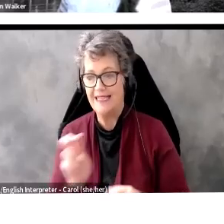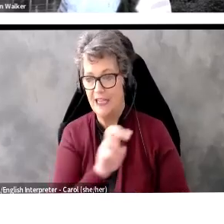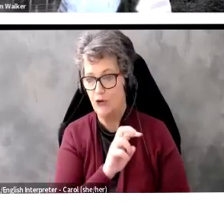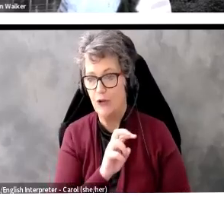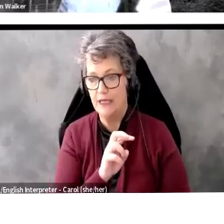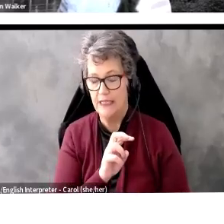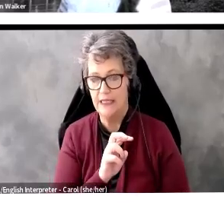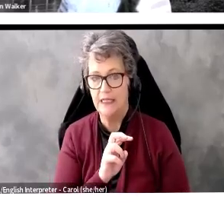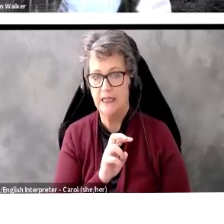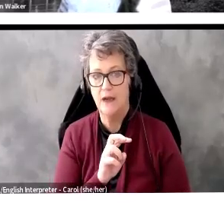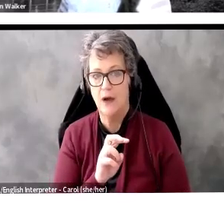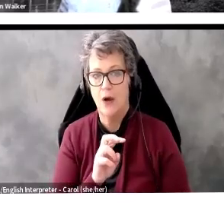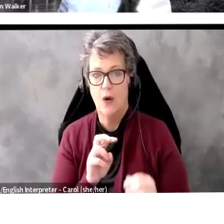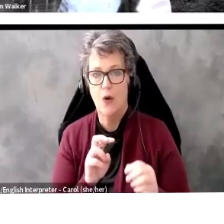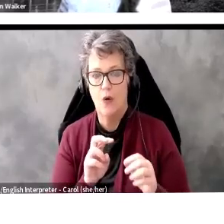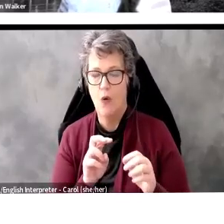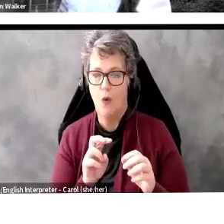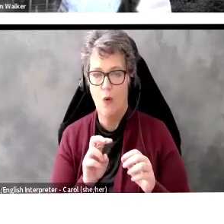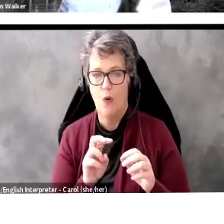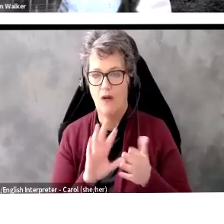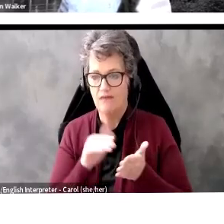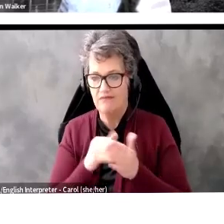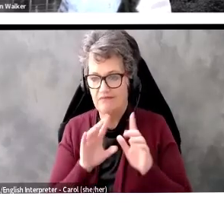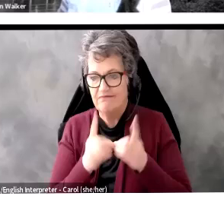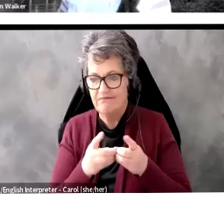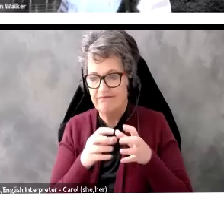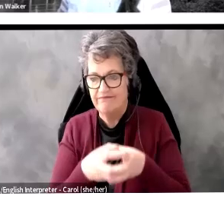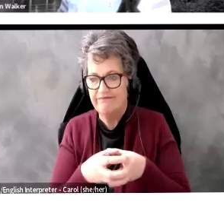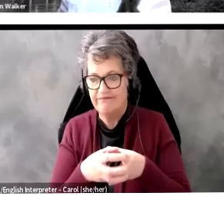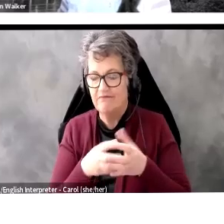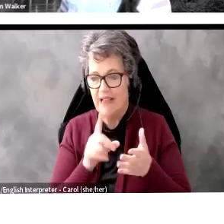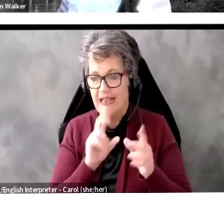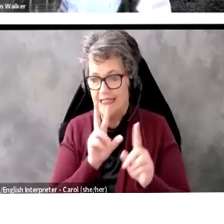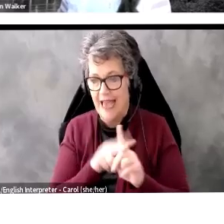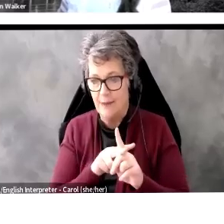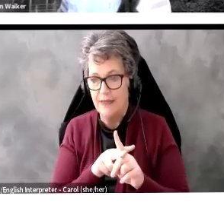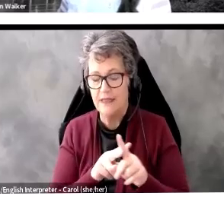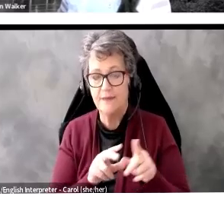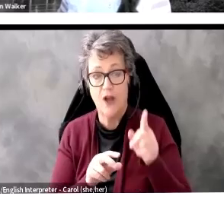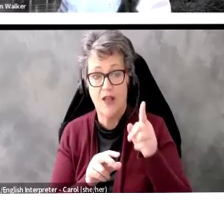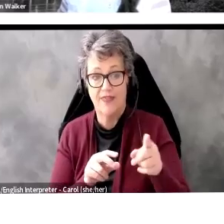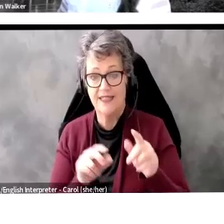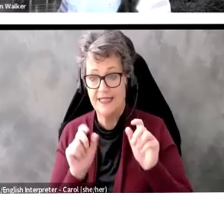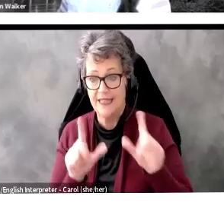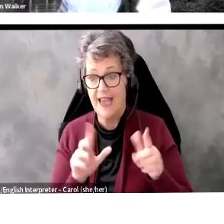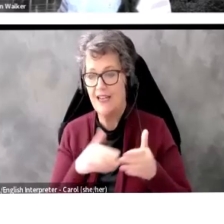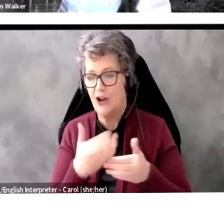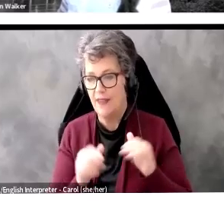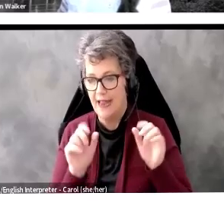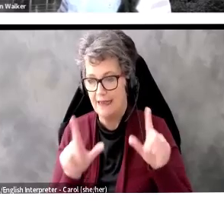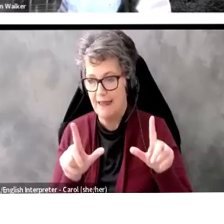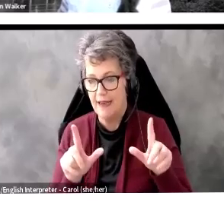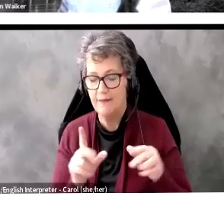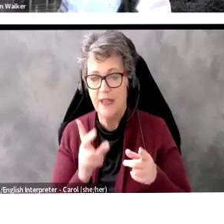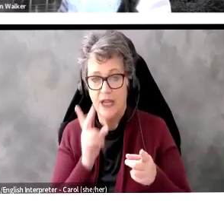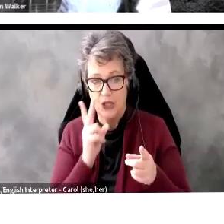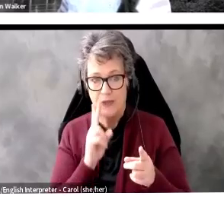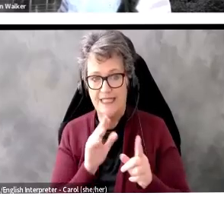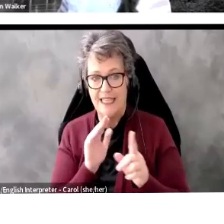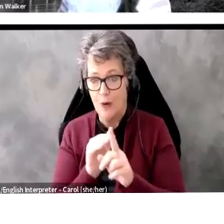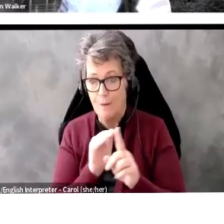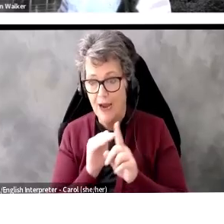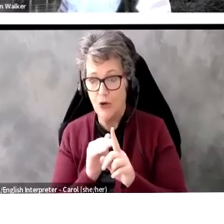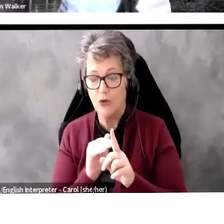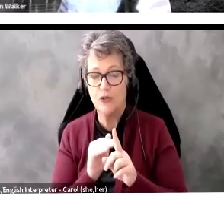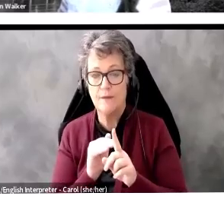itinerant or departmentalized assignments. On this slide and on the next slide, you will see reminders